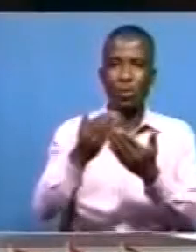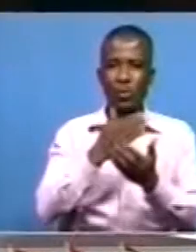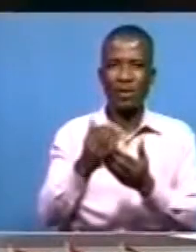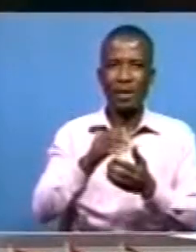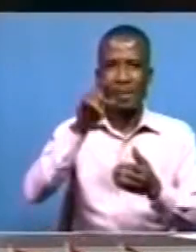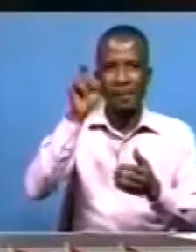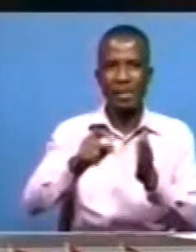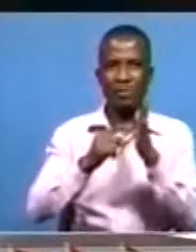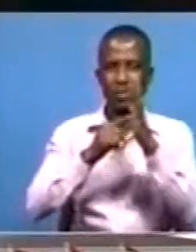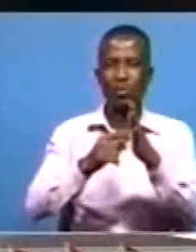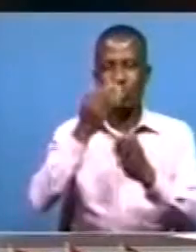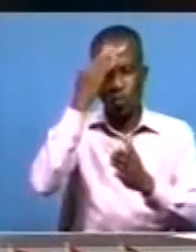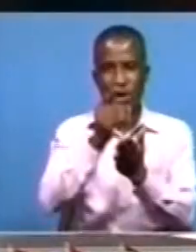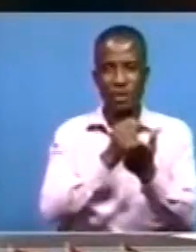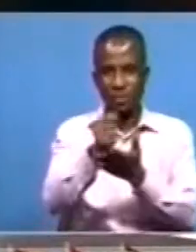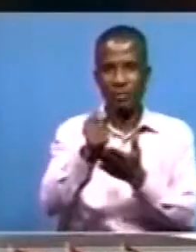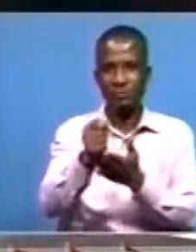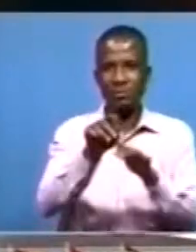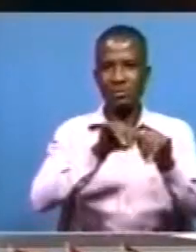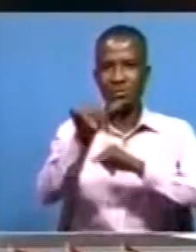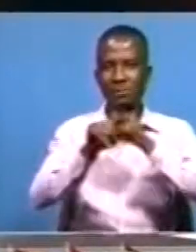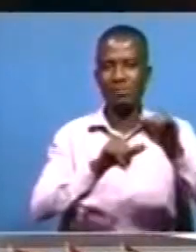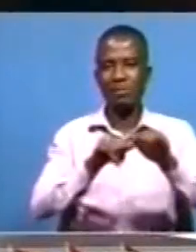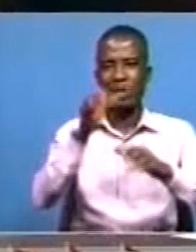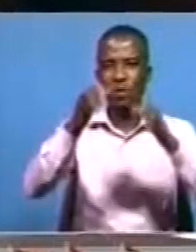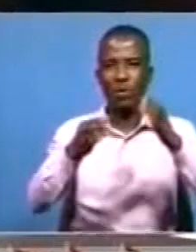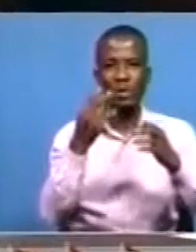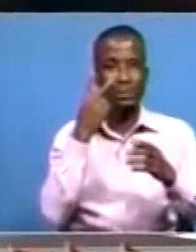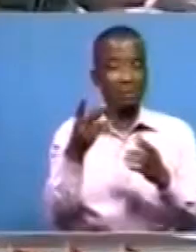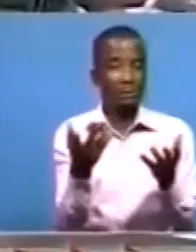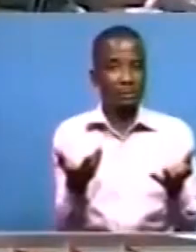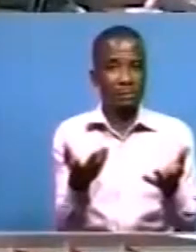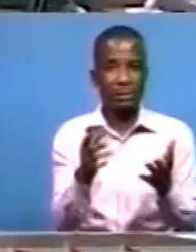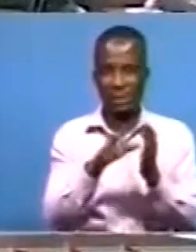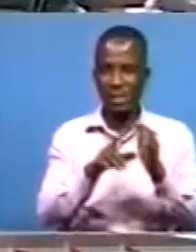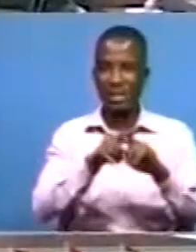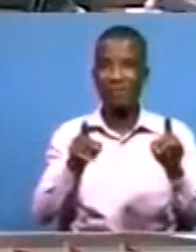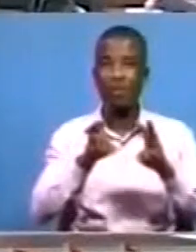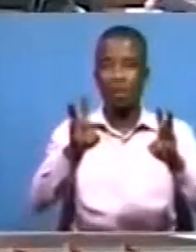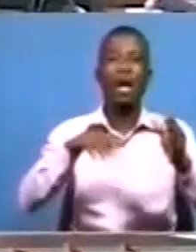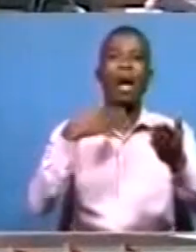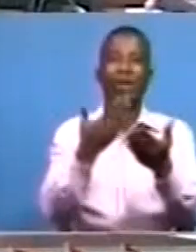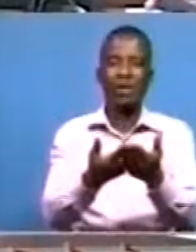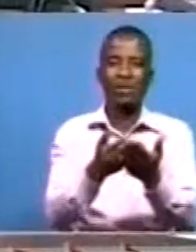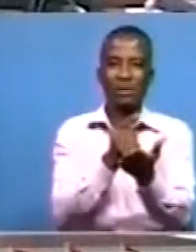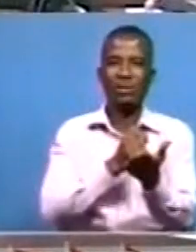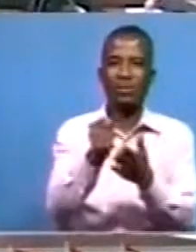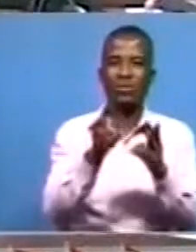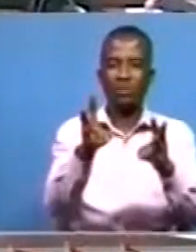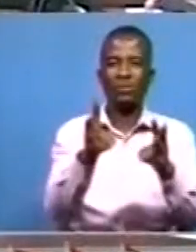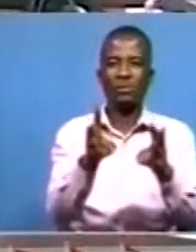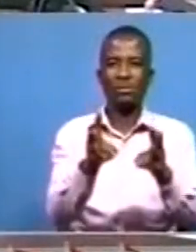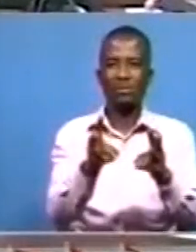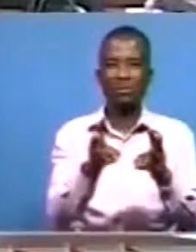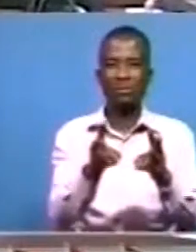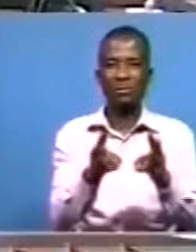witness if it can be shown that he knows the truth but deliberately persists in lying to the court. There may be different ways of arriving at that